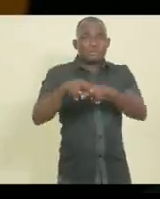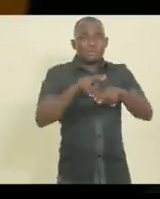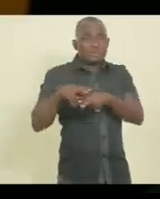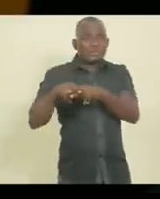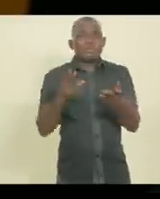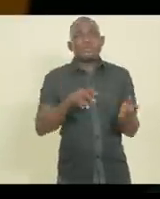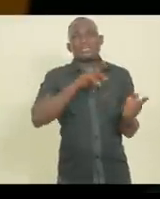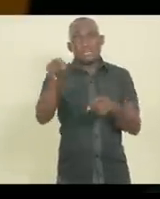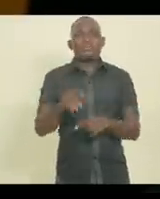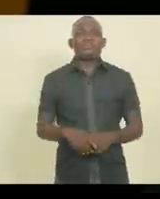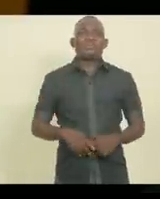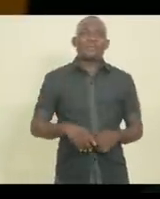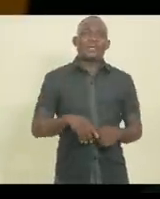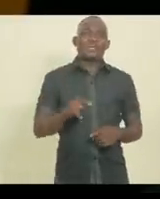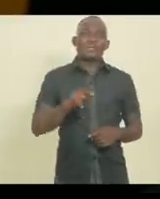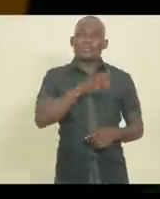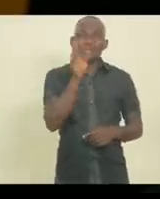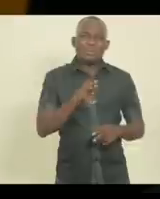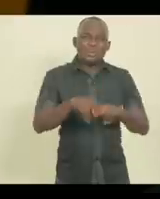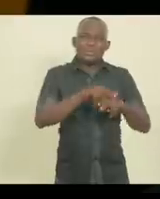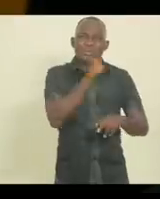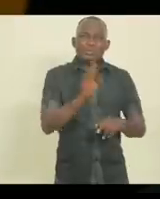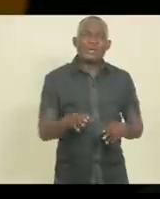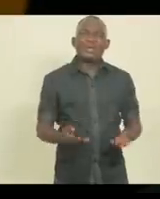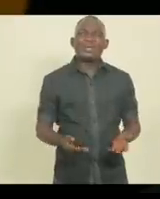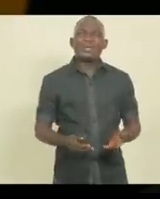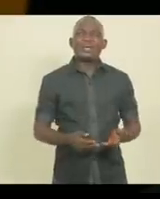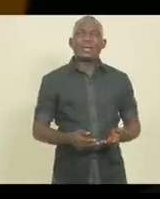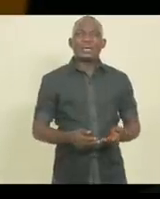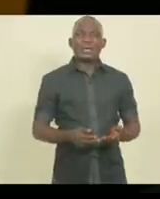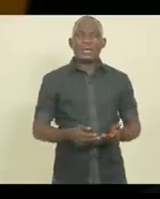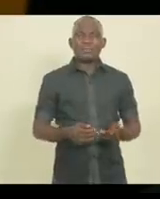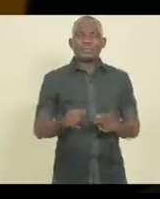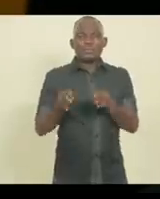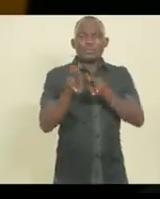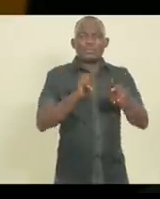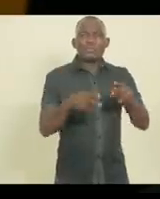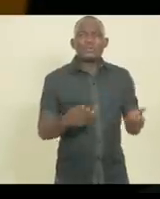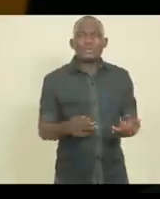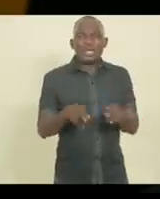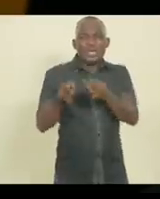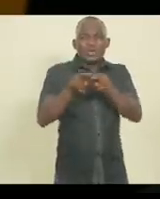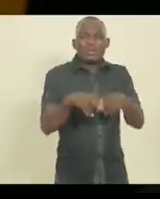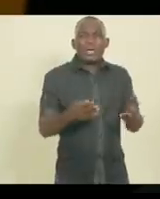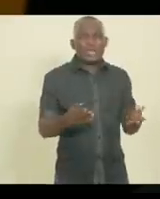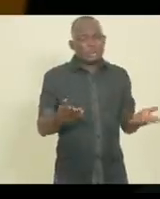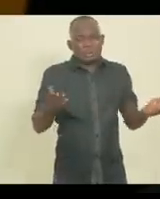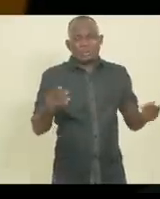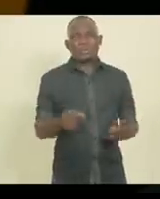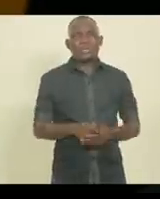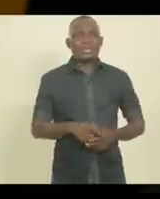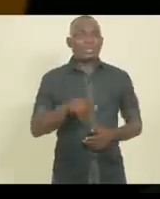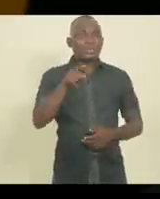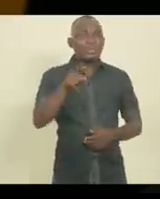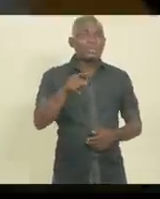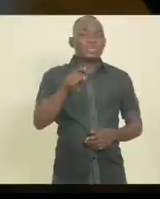now, like normal people. Normal people? Yeah. What's that supposed to mean? Well, your cocoa